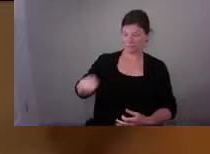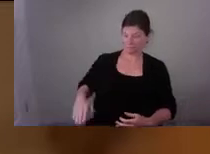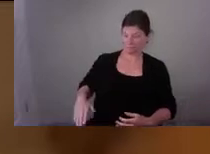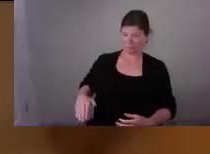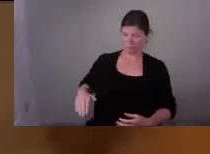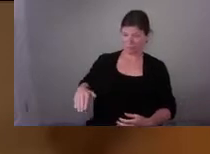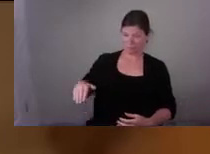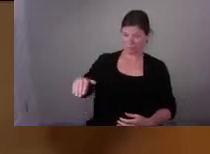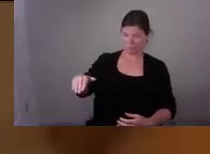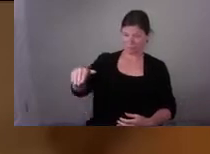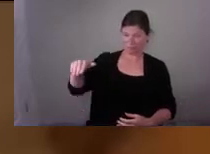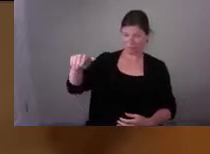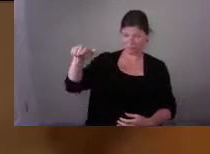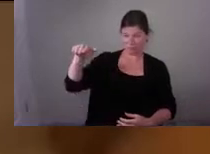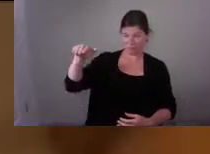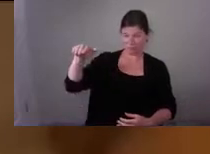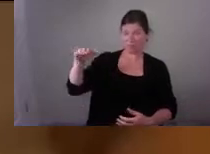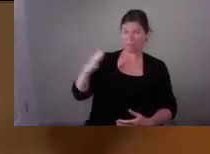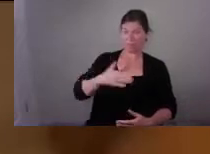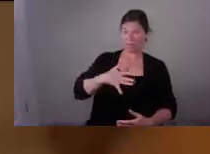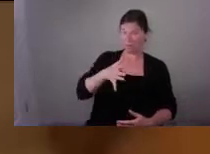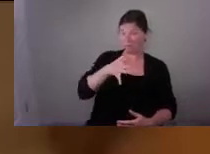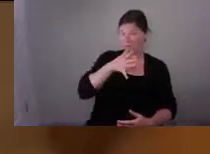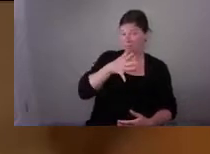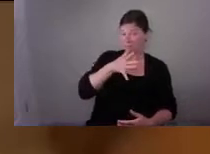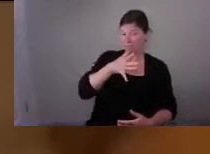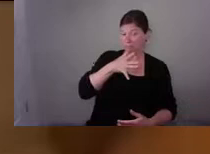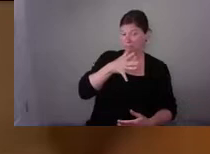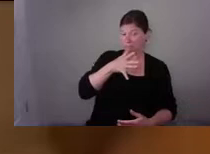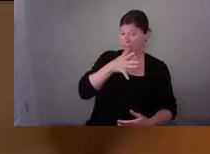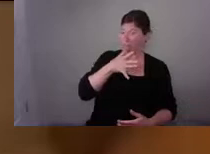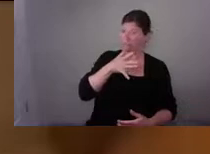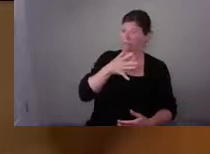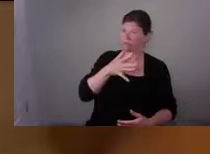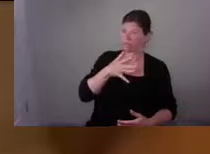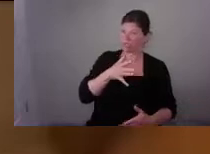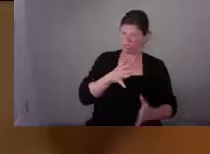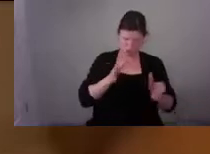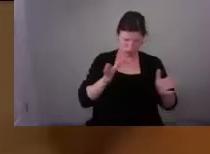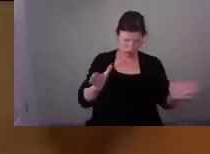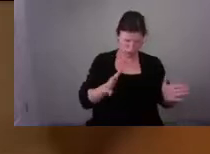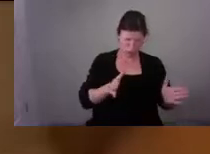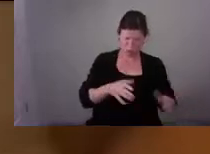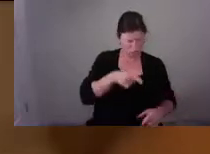My mom pushed me to be my best person